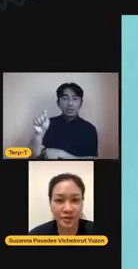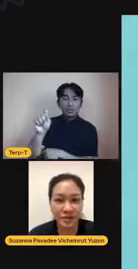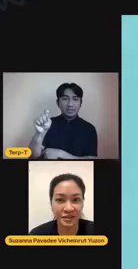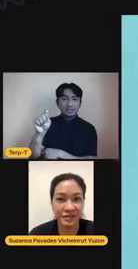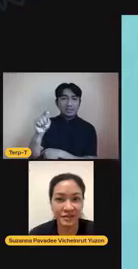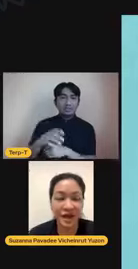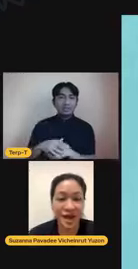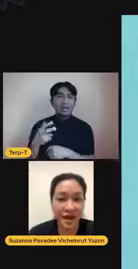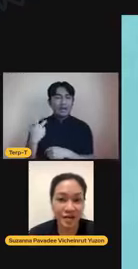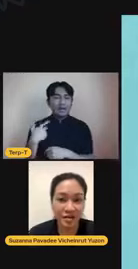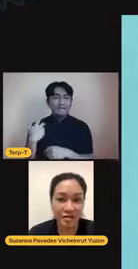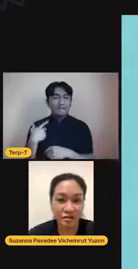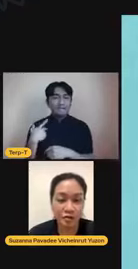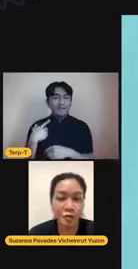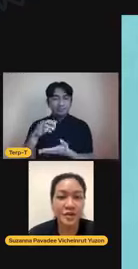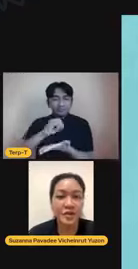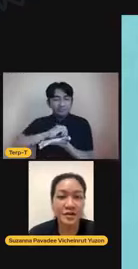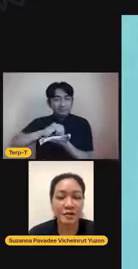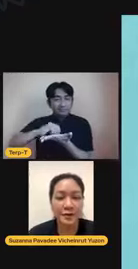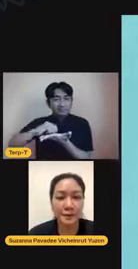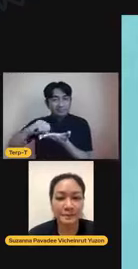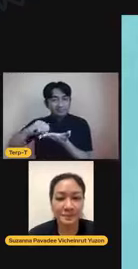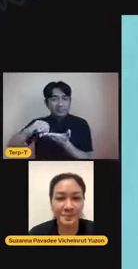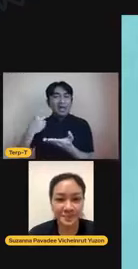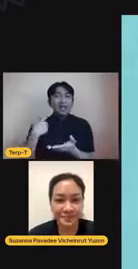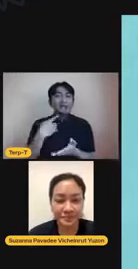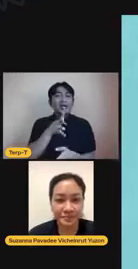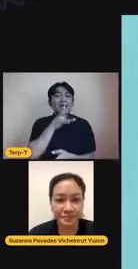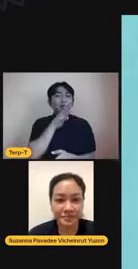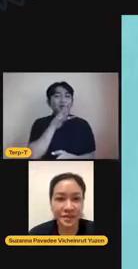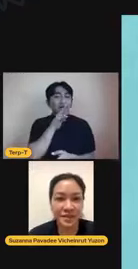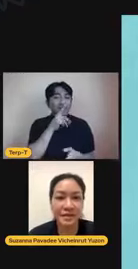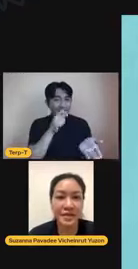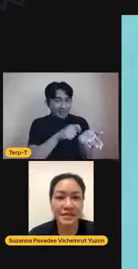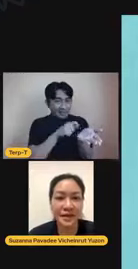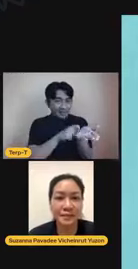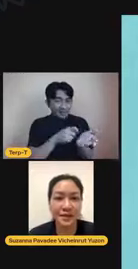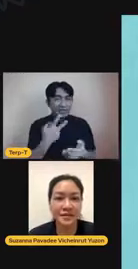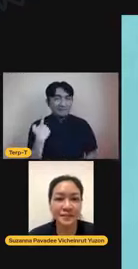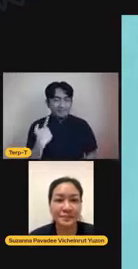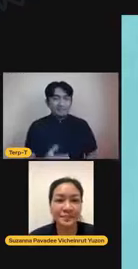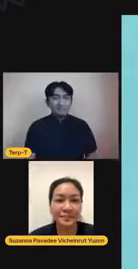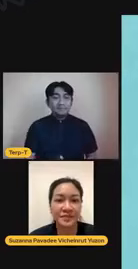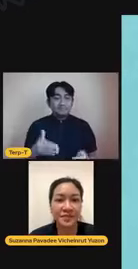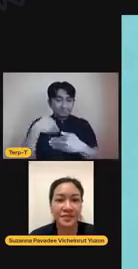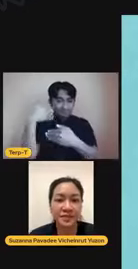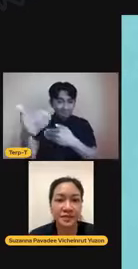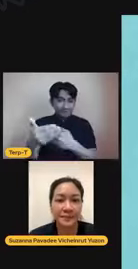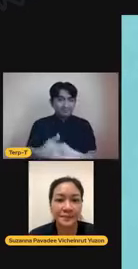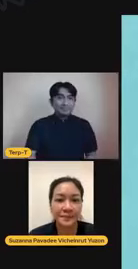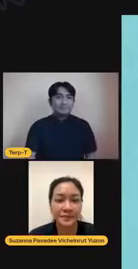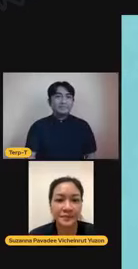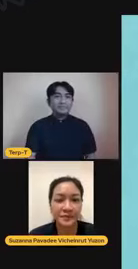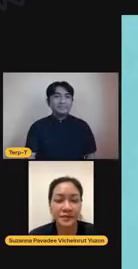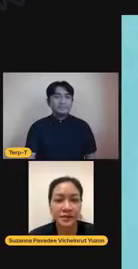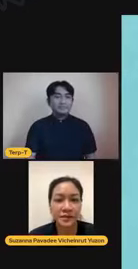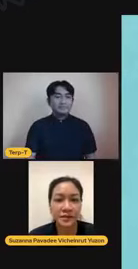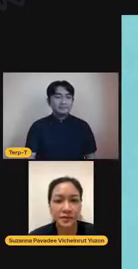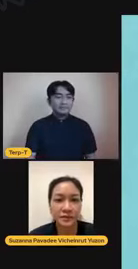fine motor skills, and also speech therapy. The next slide, please.